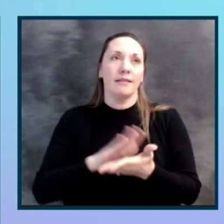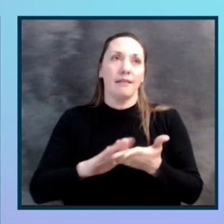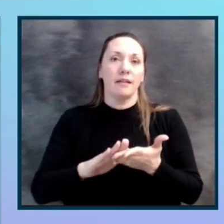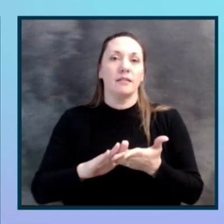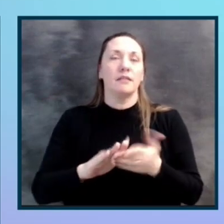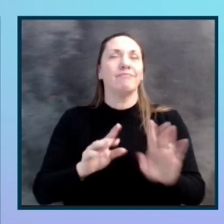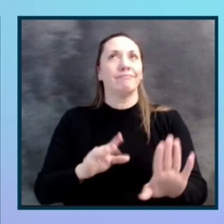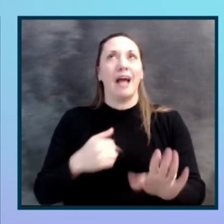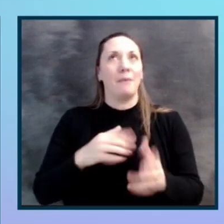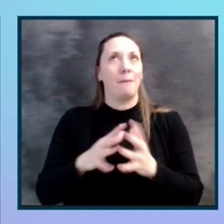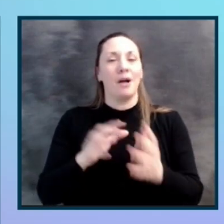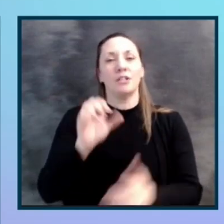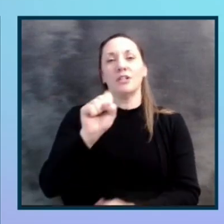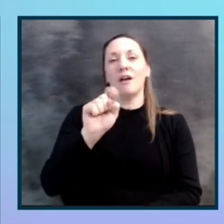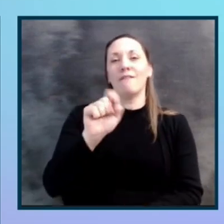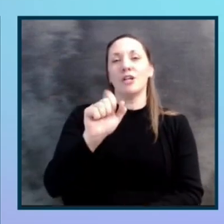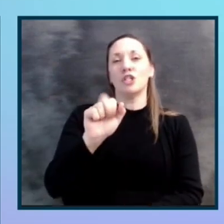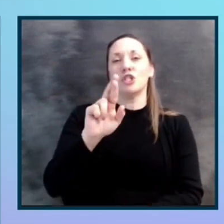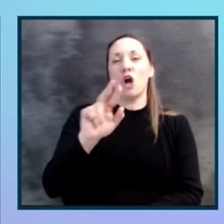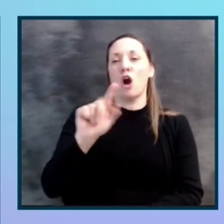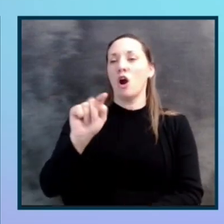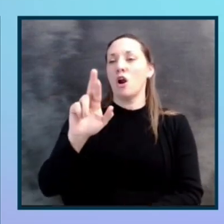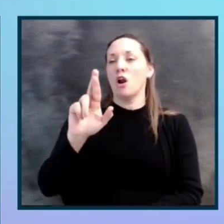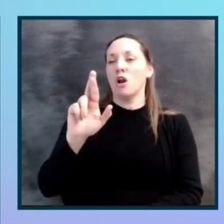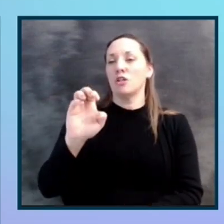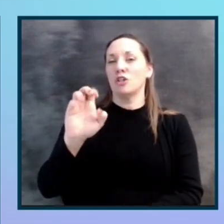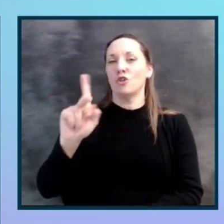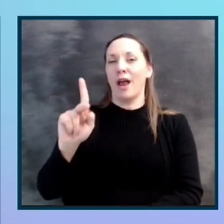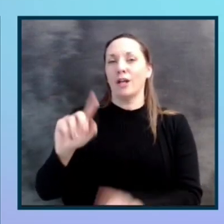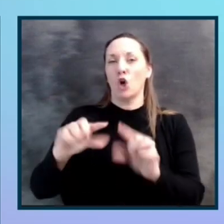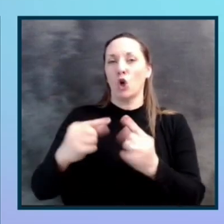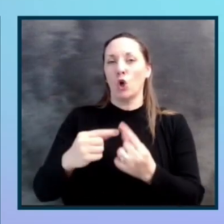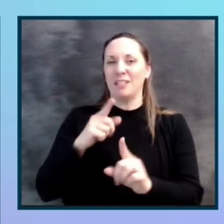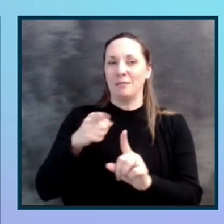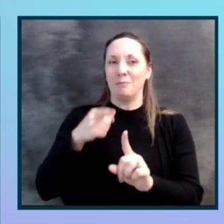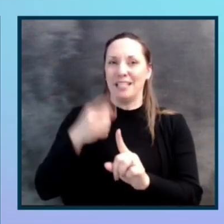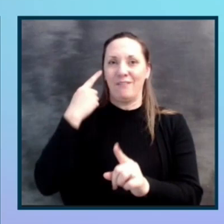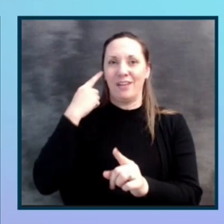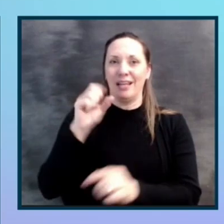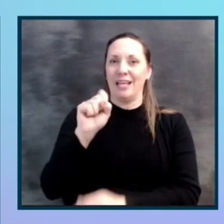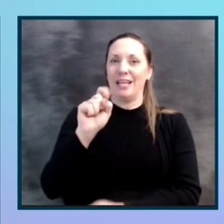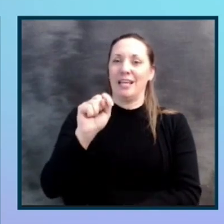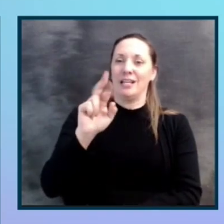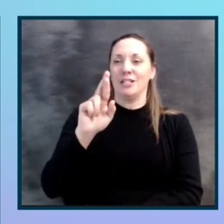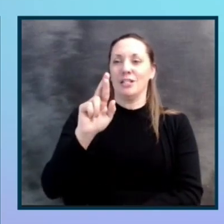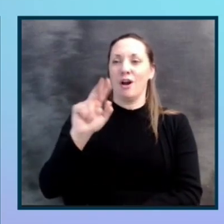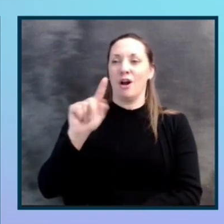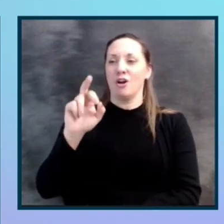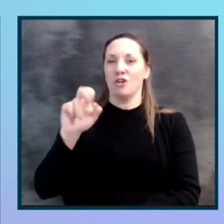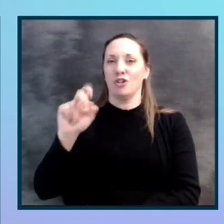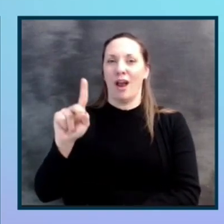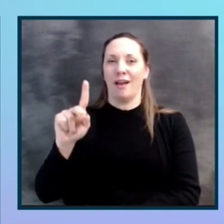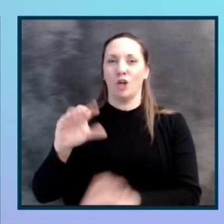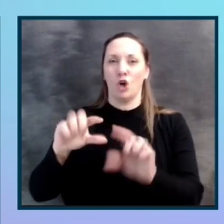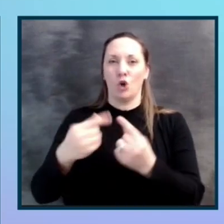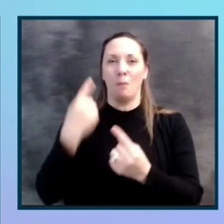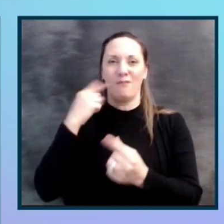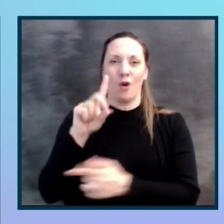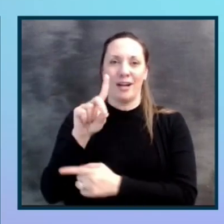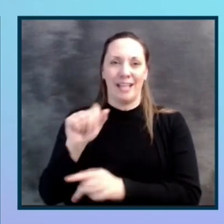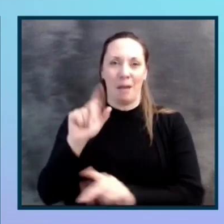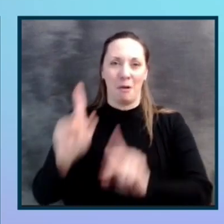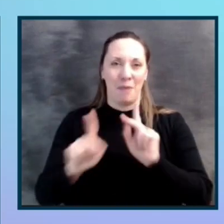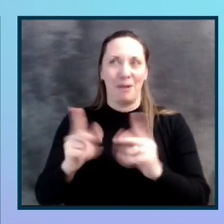bunch of Star Trek groups. It's, like, specifically a Star Trek group for disabled people because it has to be that niche.